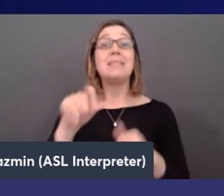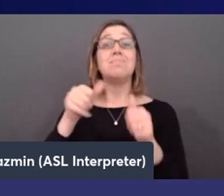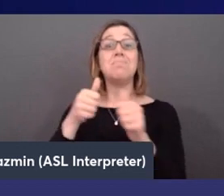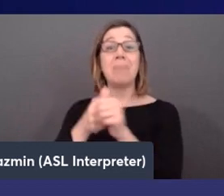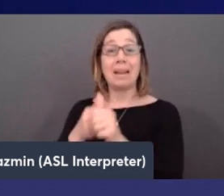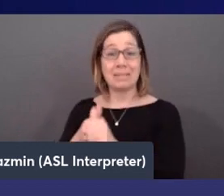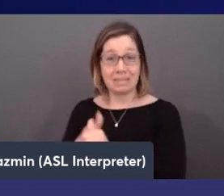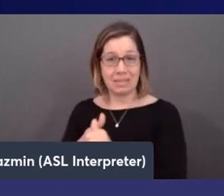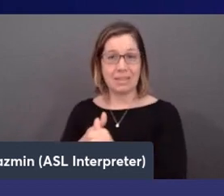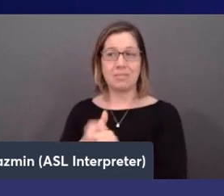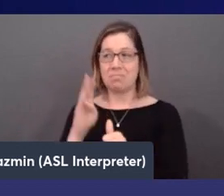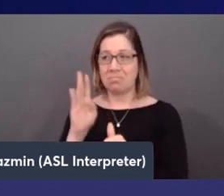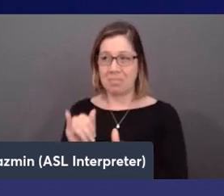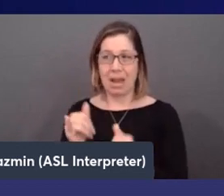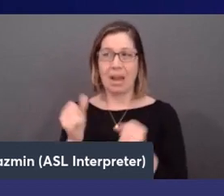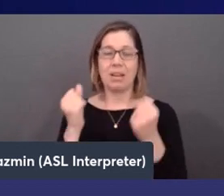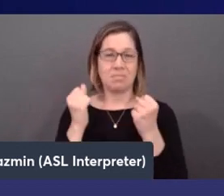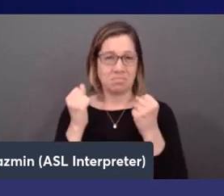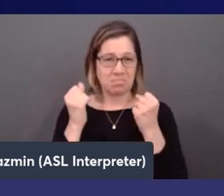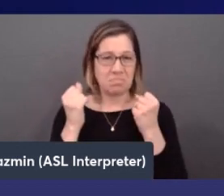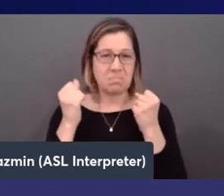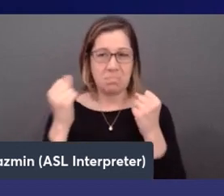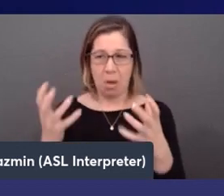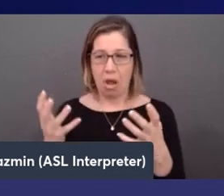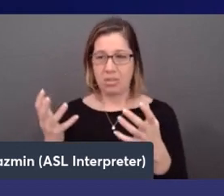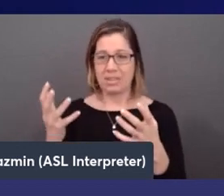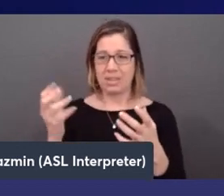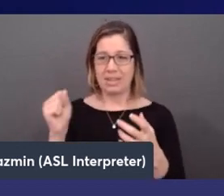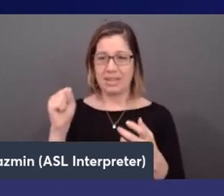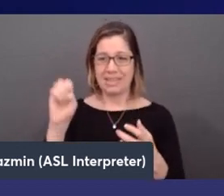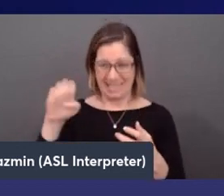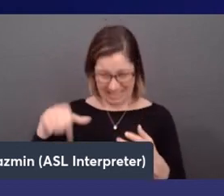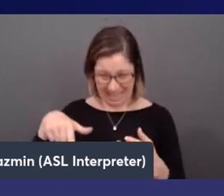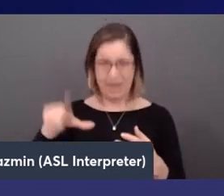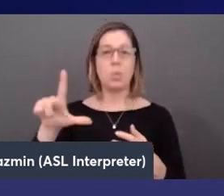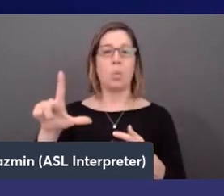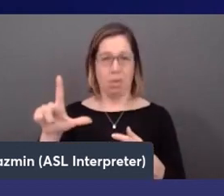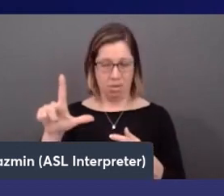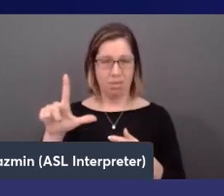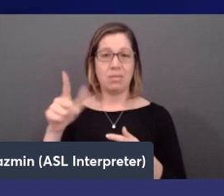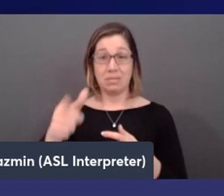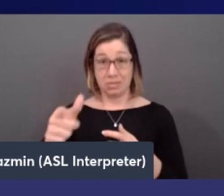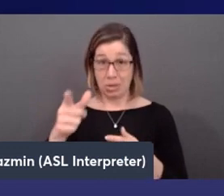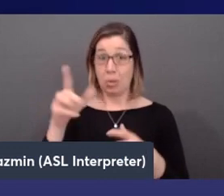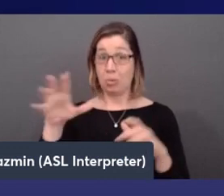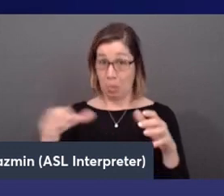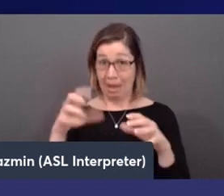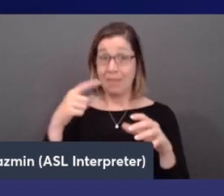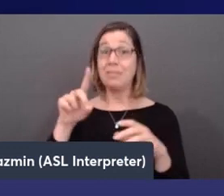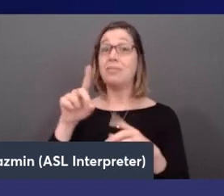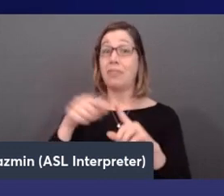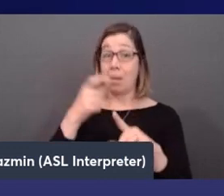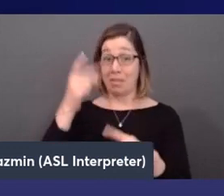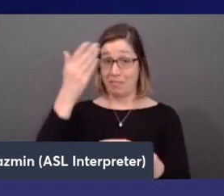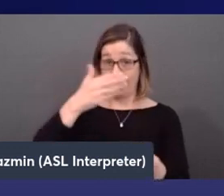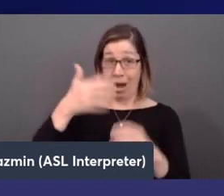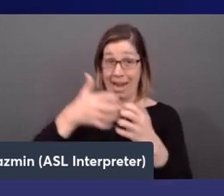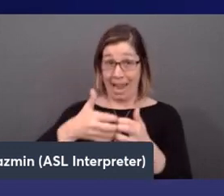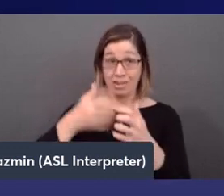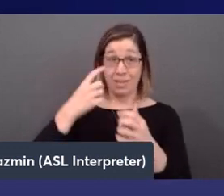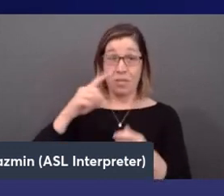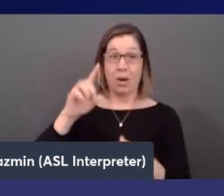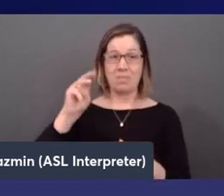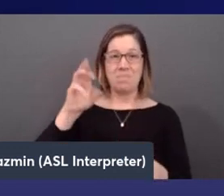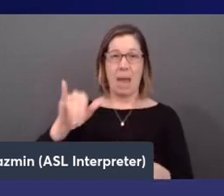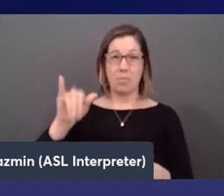log. So what this does is we decouple the engine from the durability. And this is what